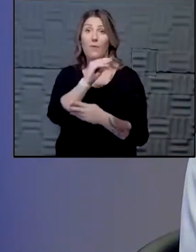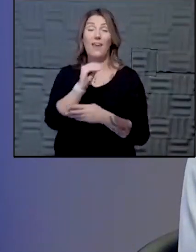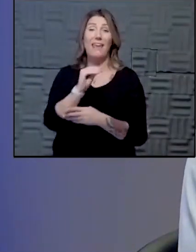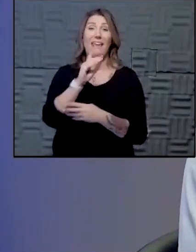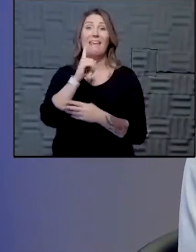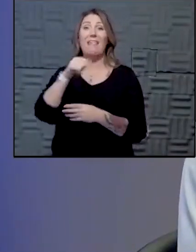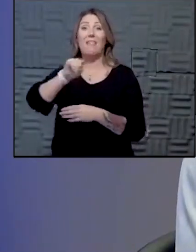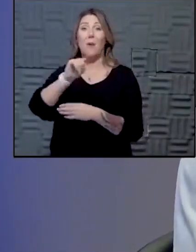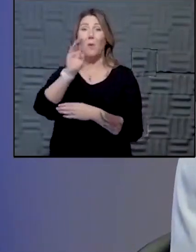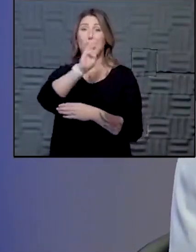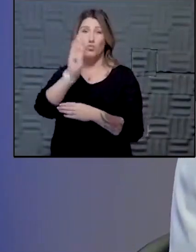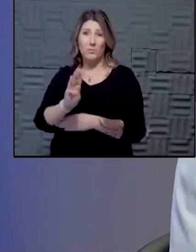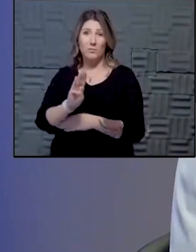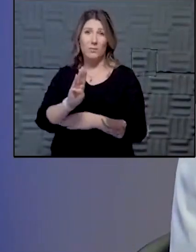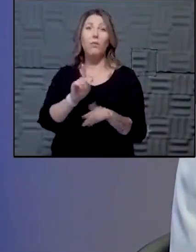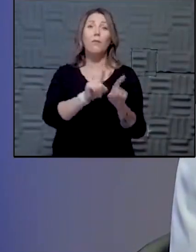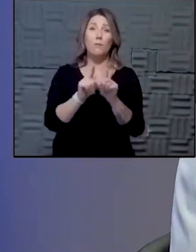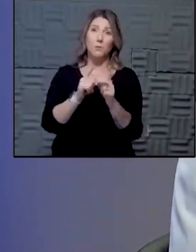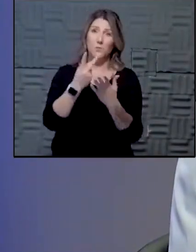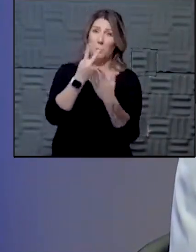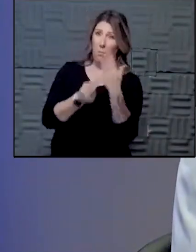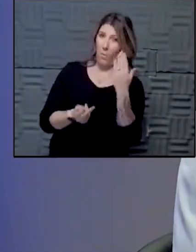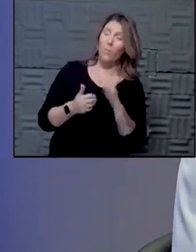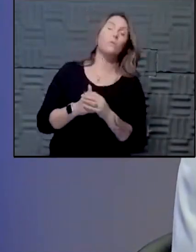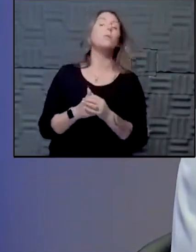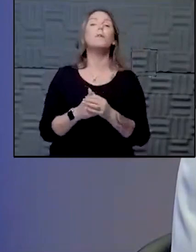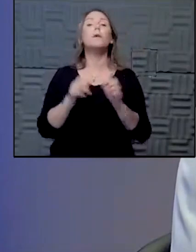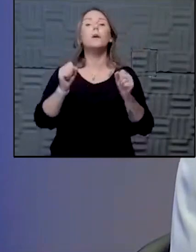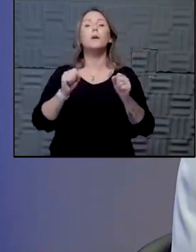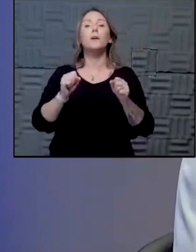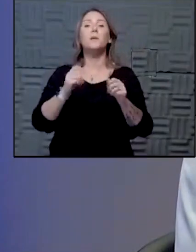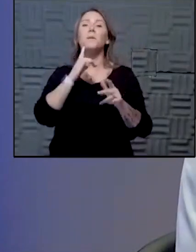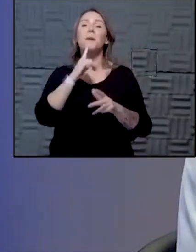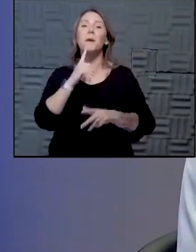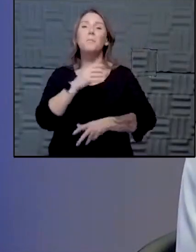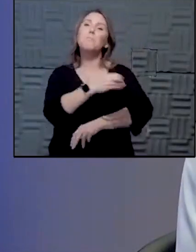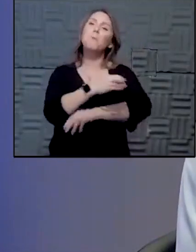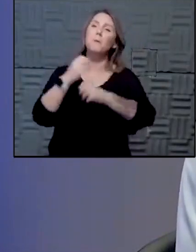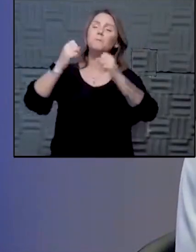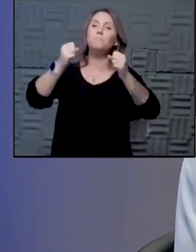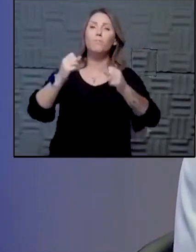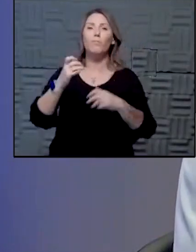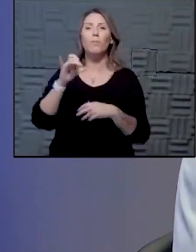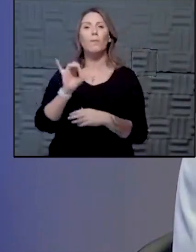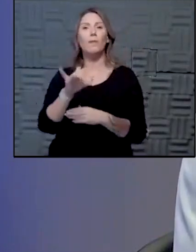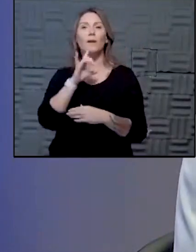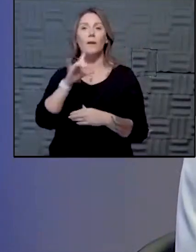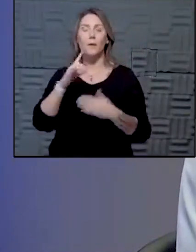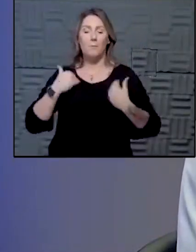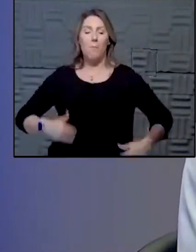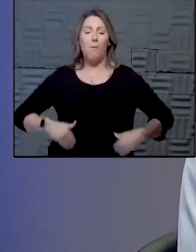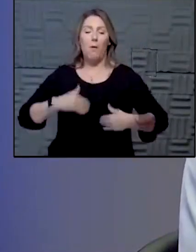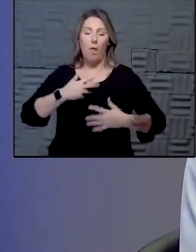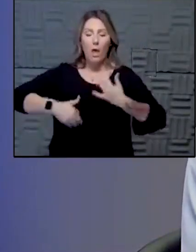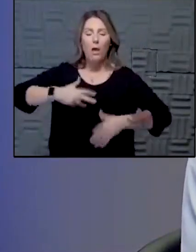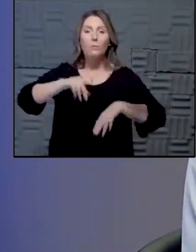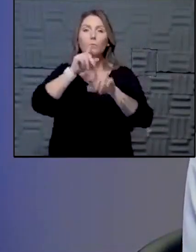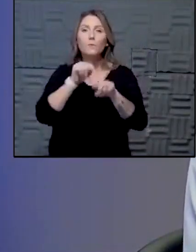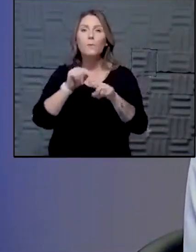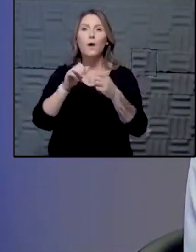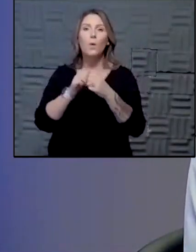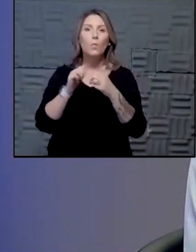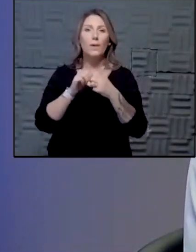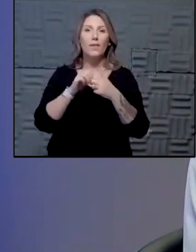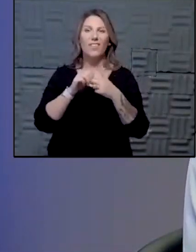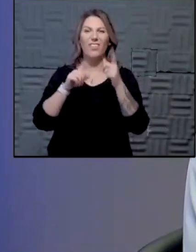variant. But I think we can boost that efficacy and that immune response with a variant vaccine. And I was kind of just